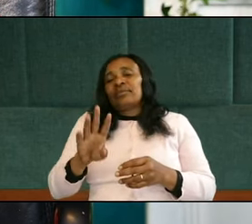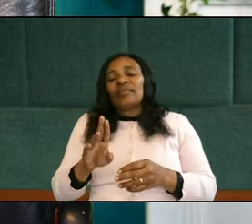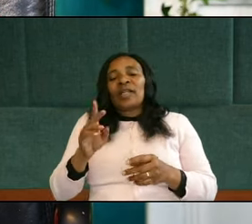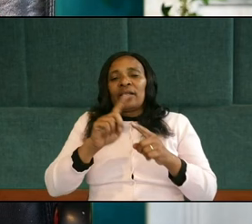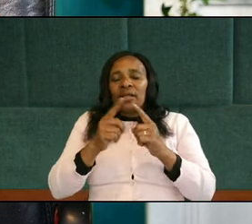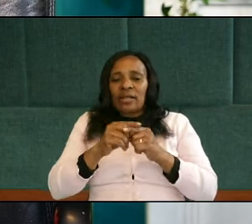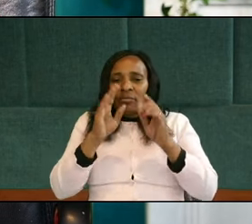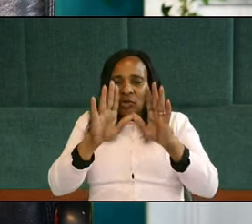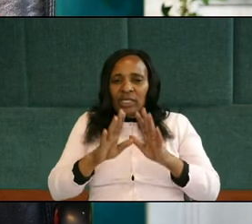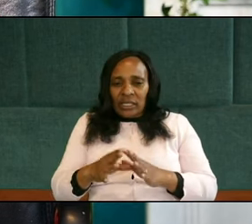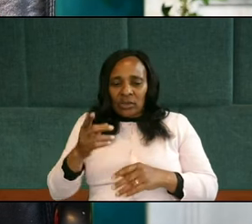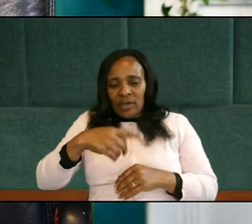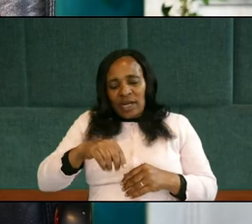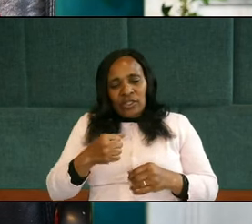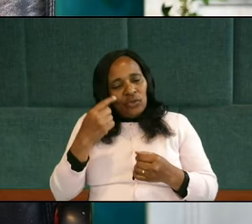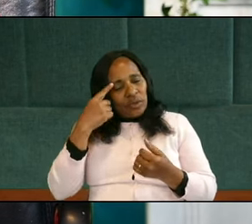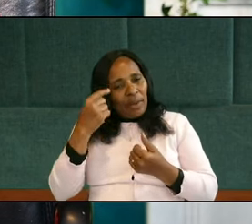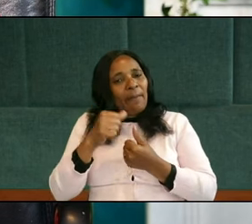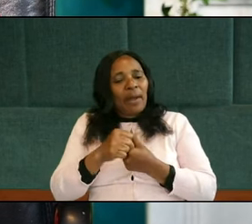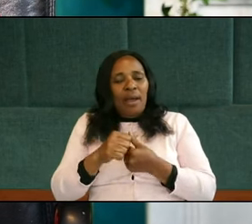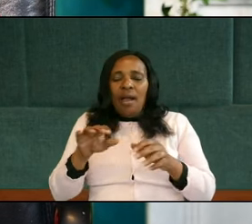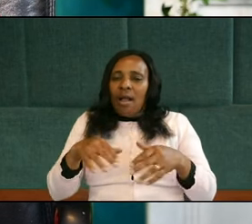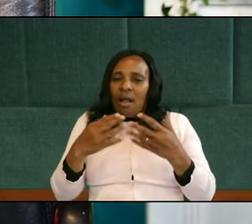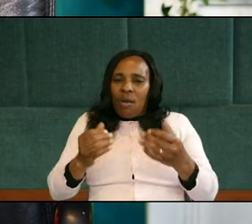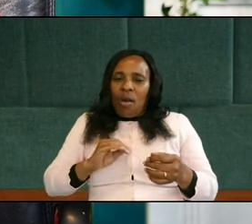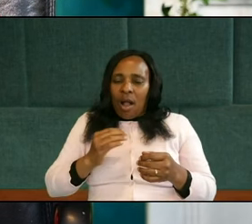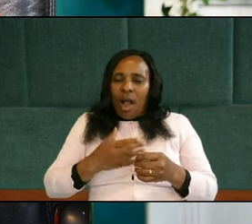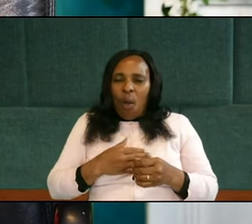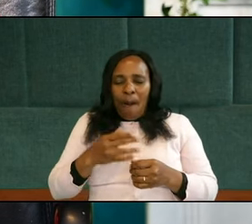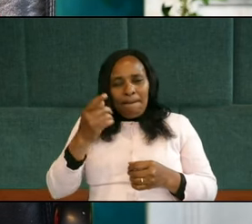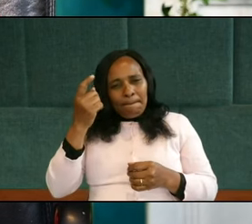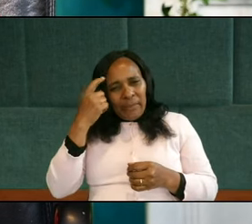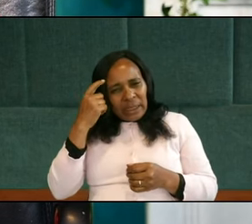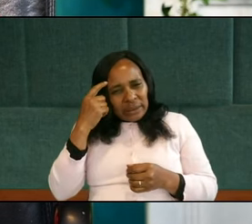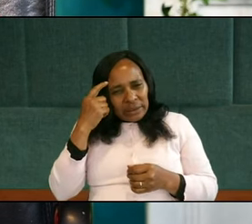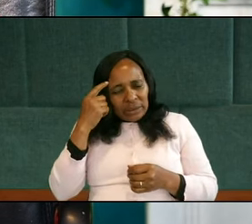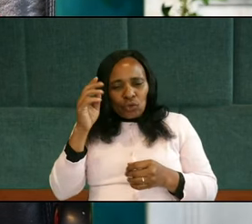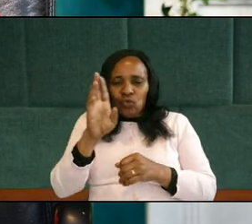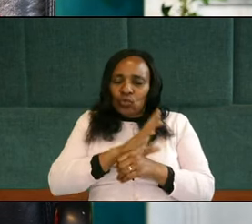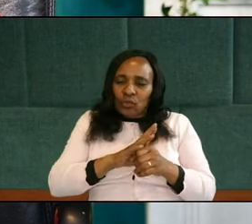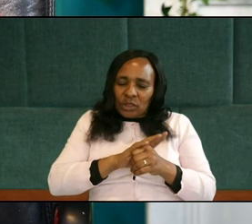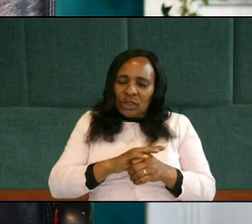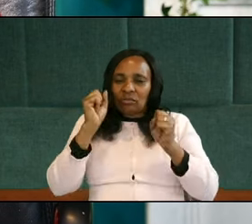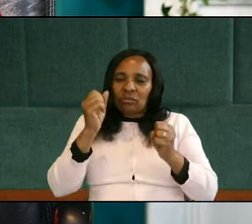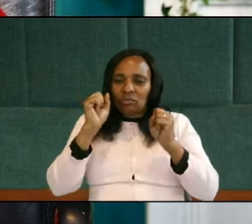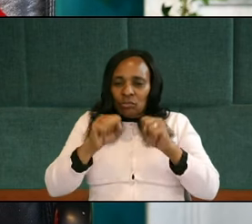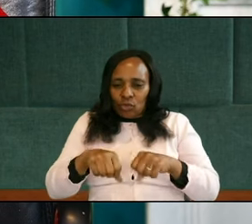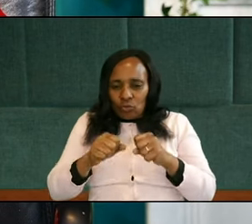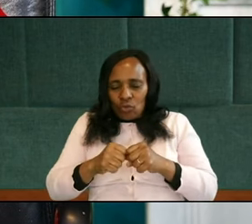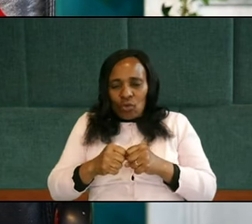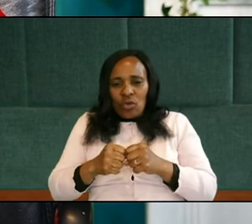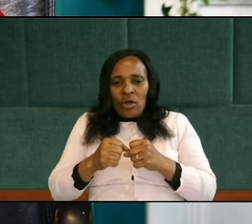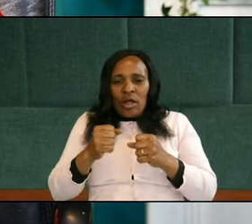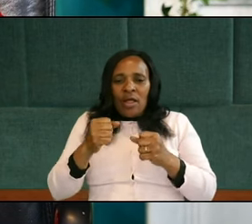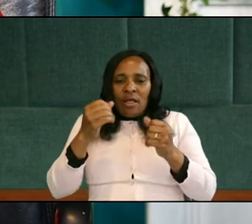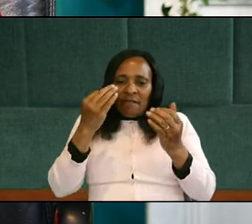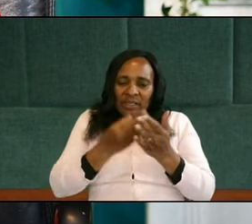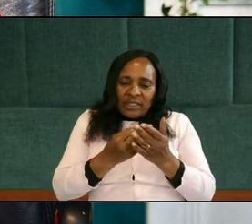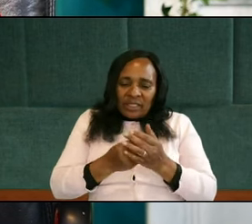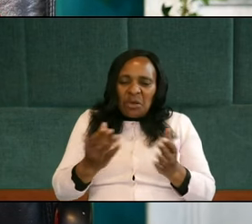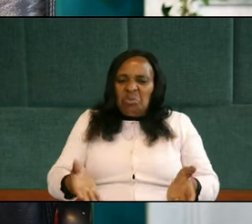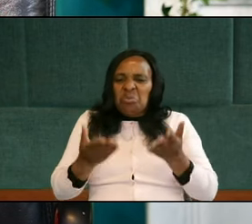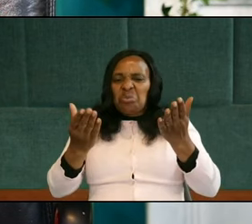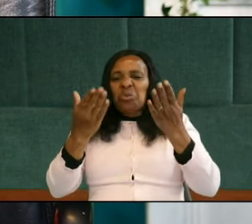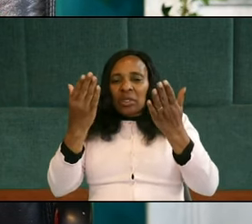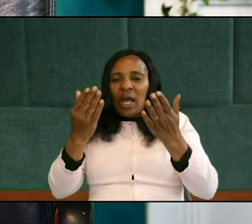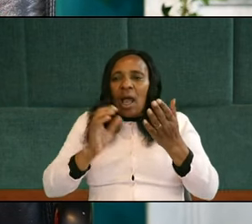important for us to realize that, you know, how our senses can be used to actually, you know, facilitate or progress our